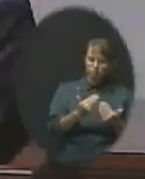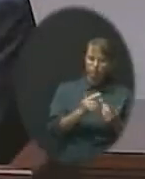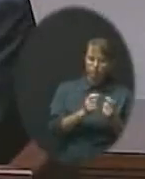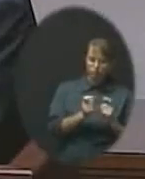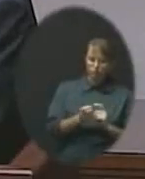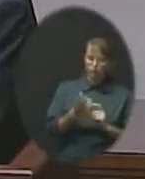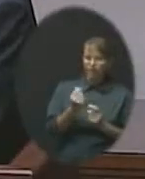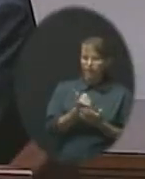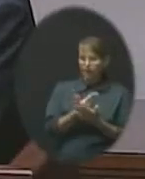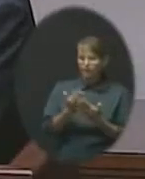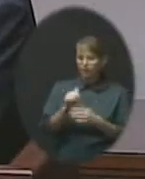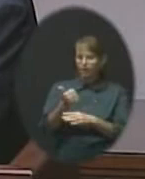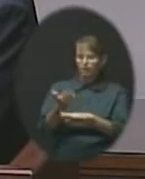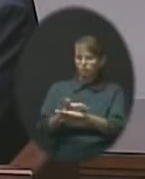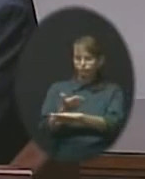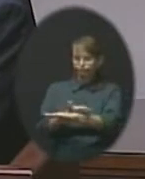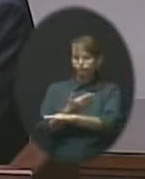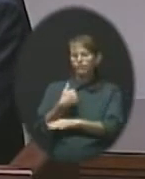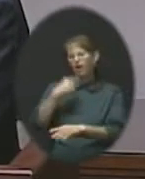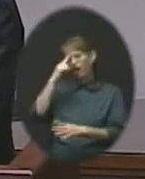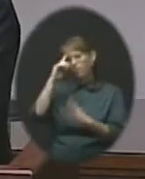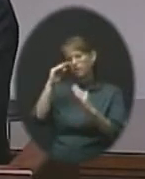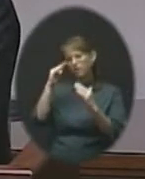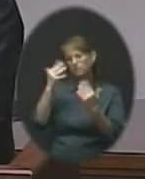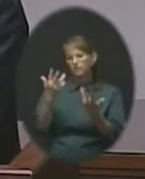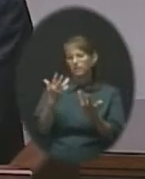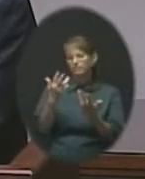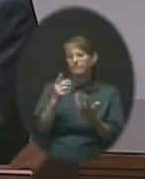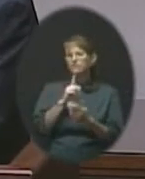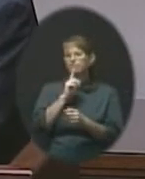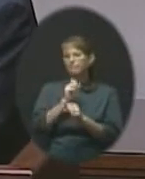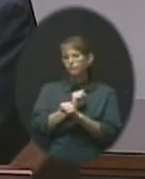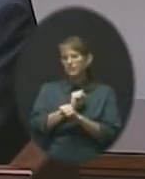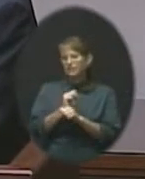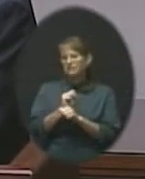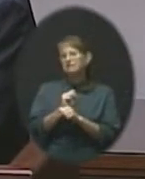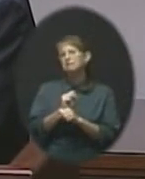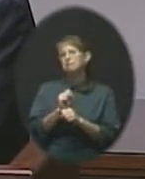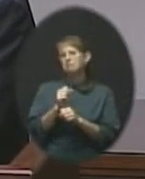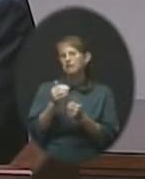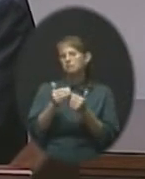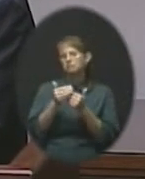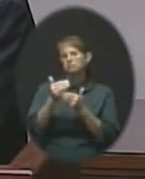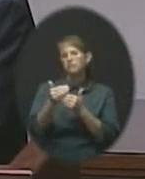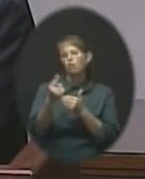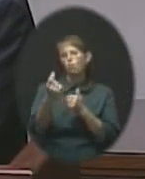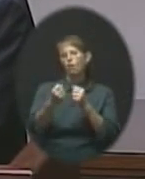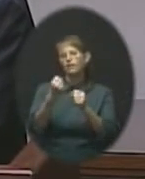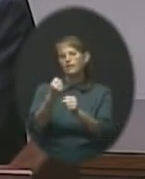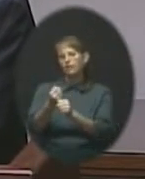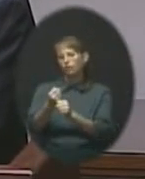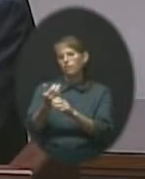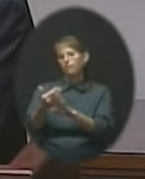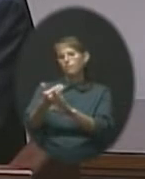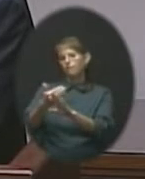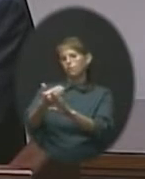would anticipate realistically we'd be a year out. We'd want to get those, we have to still design,